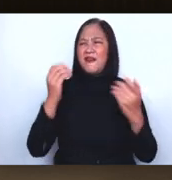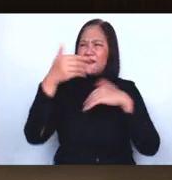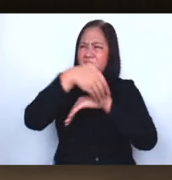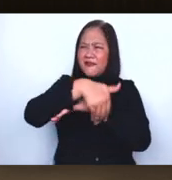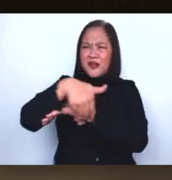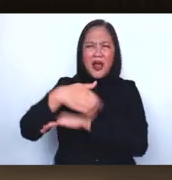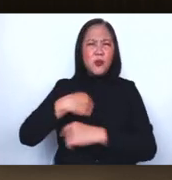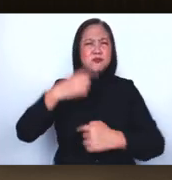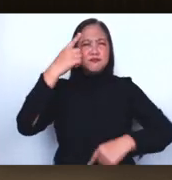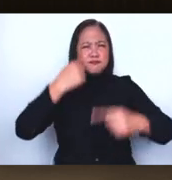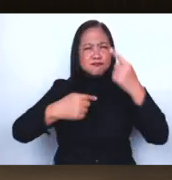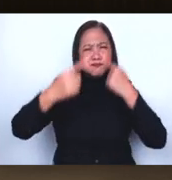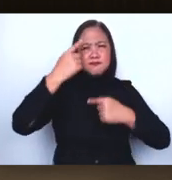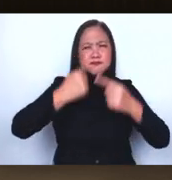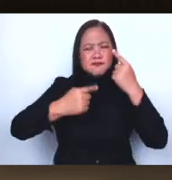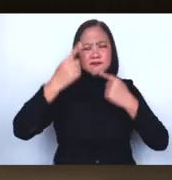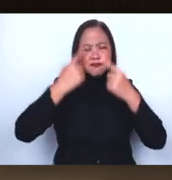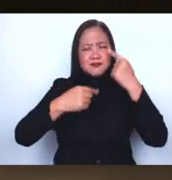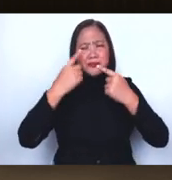there were nights when I wept,